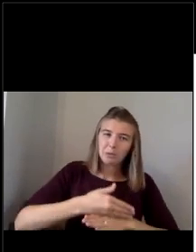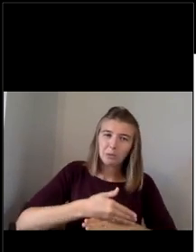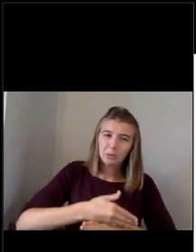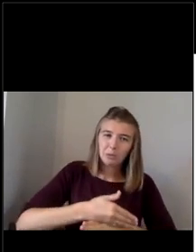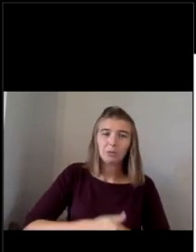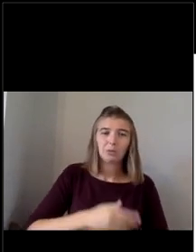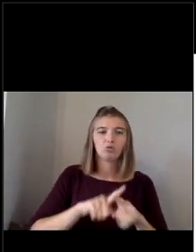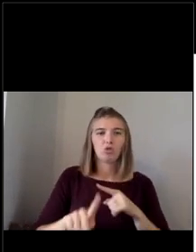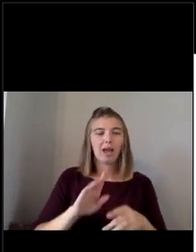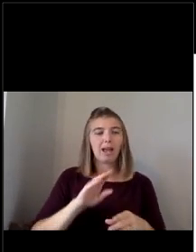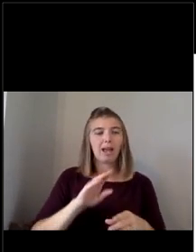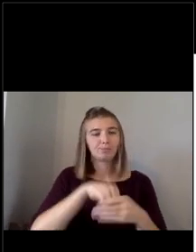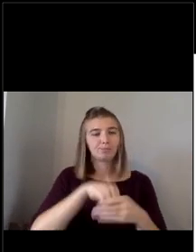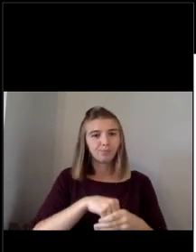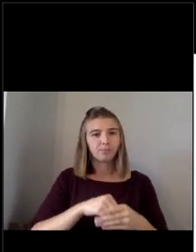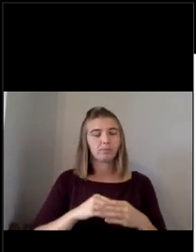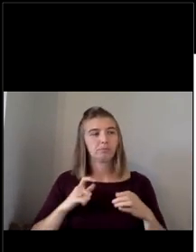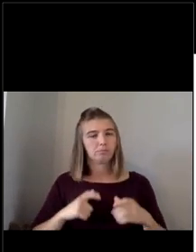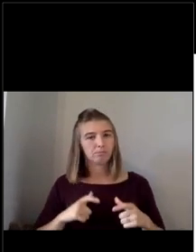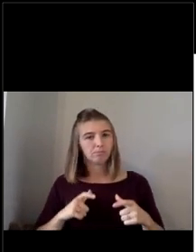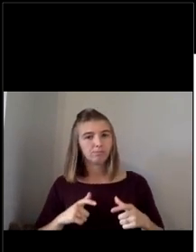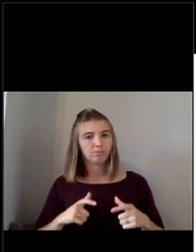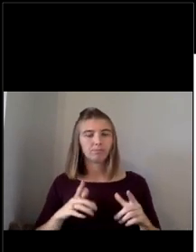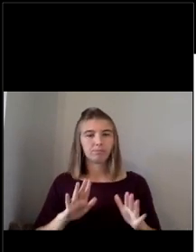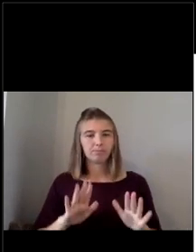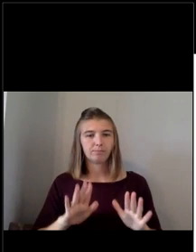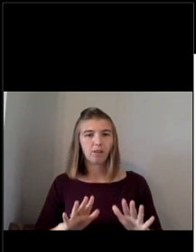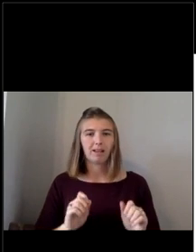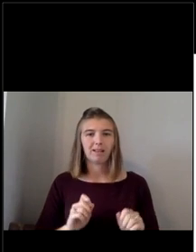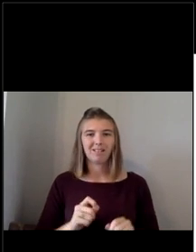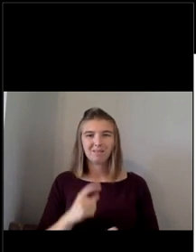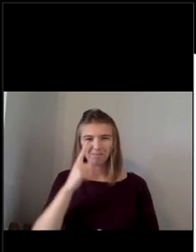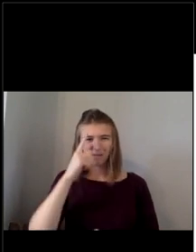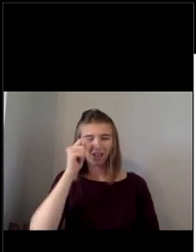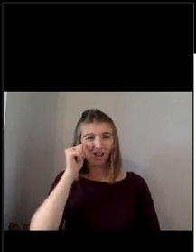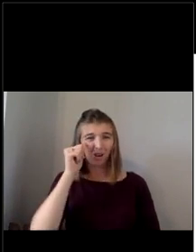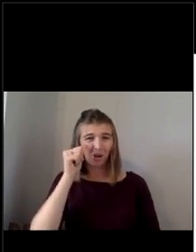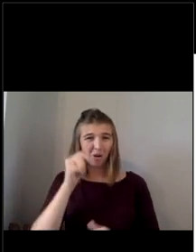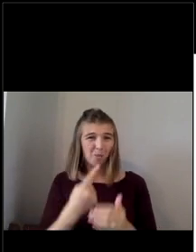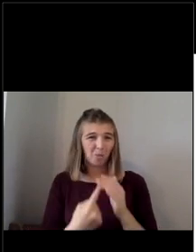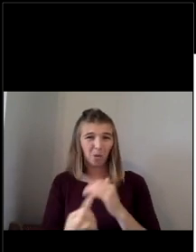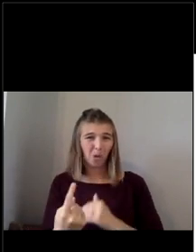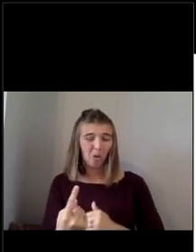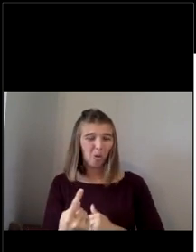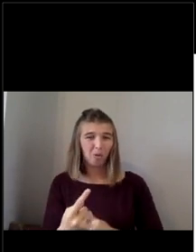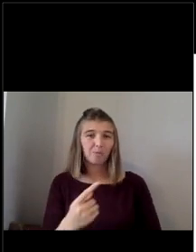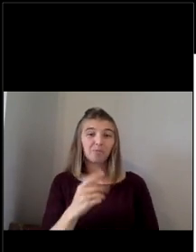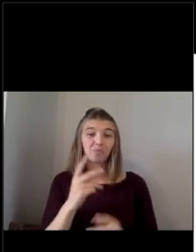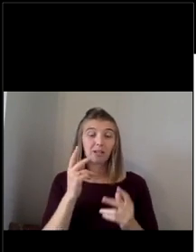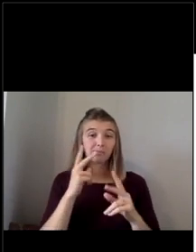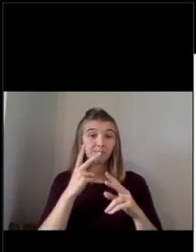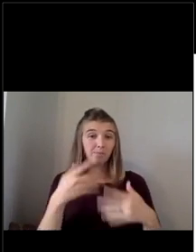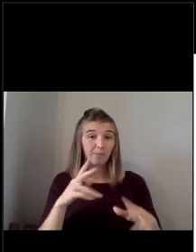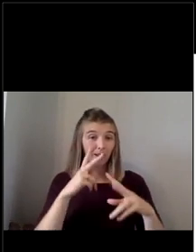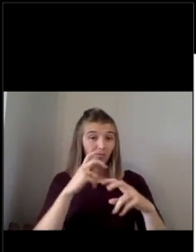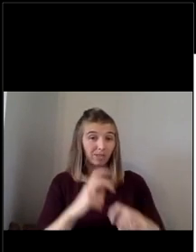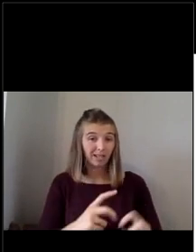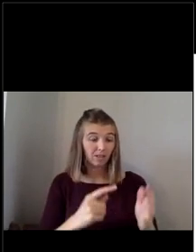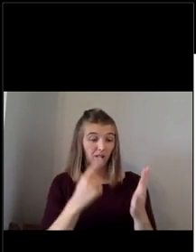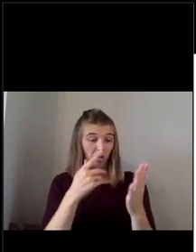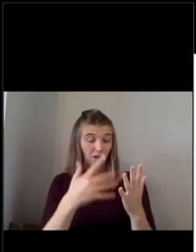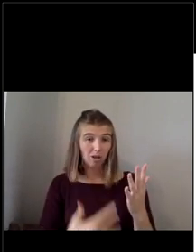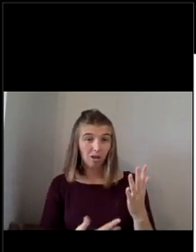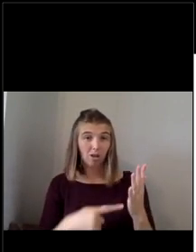now. And I'm not alone in this either. Studies show that 40% of our academics cite isolation as